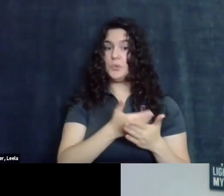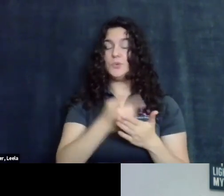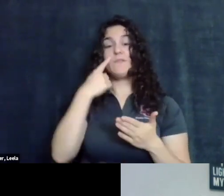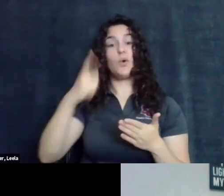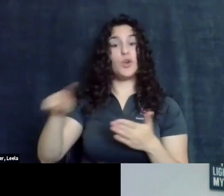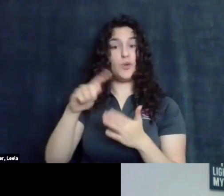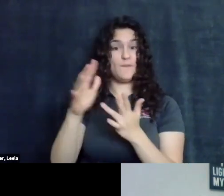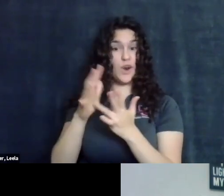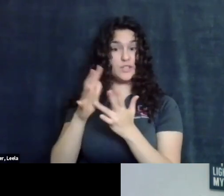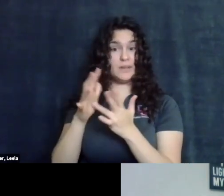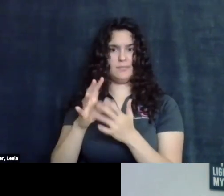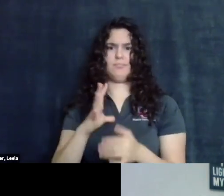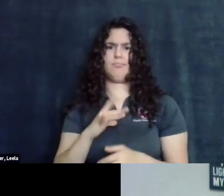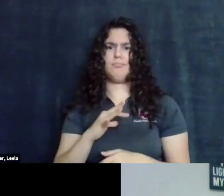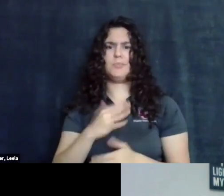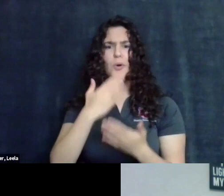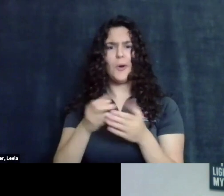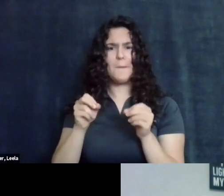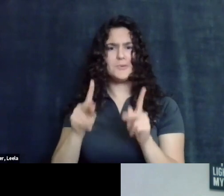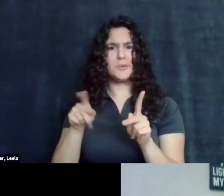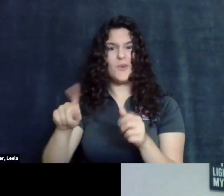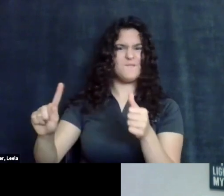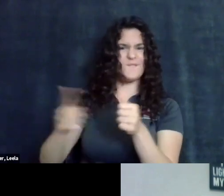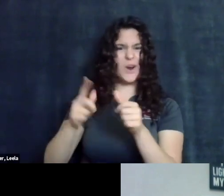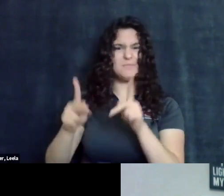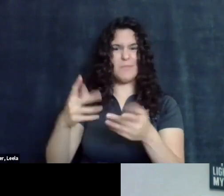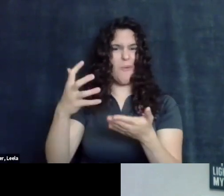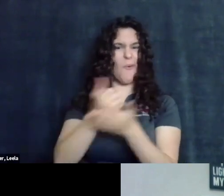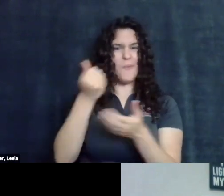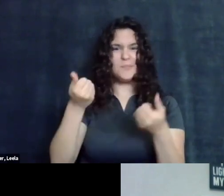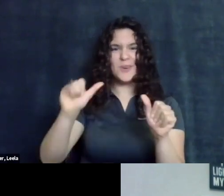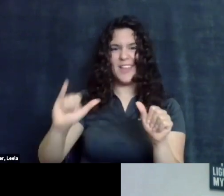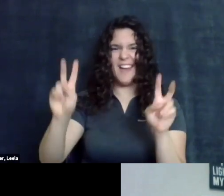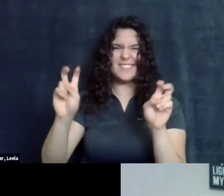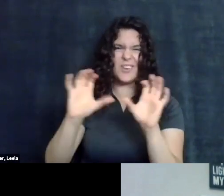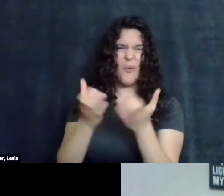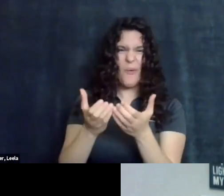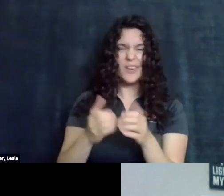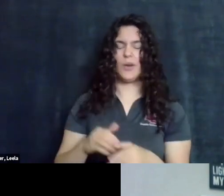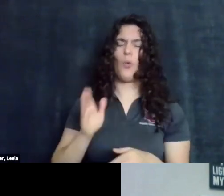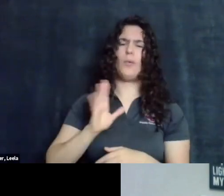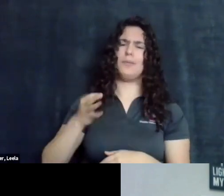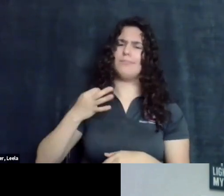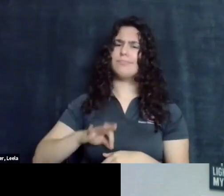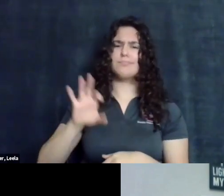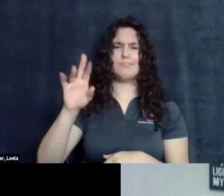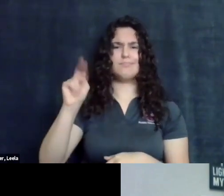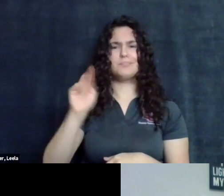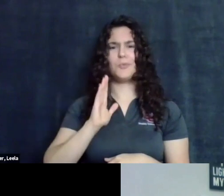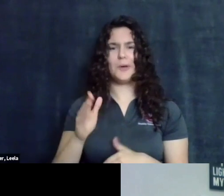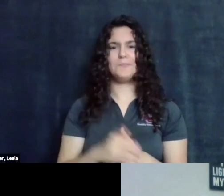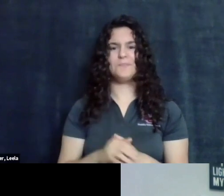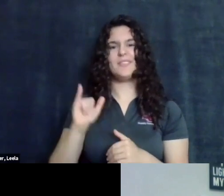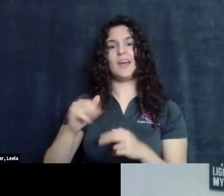you'll get that opportunity. You'll be the first individuals to try that course out. And so it's really going to be a treat for you guys. So that's the